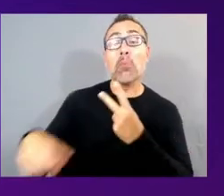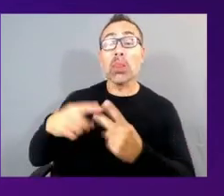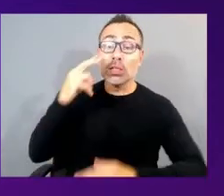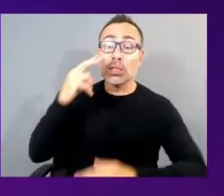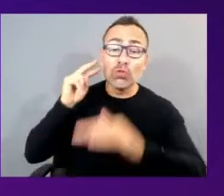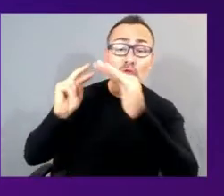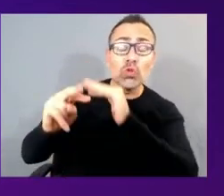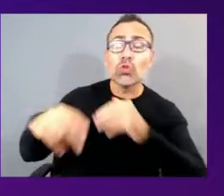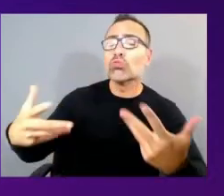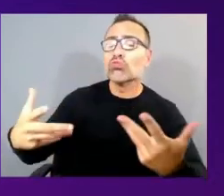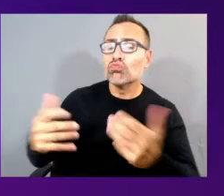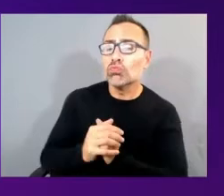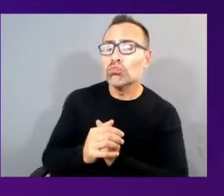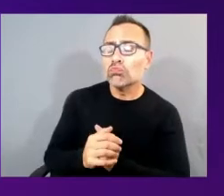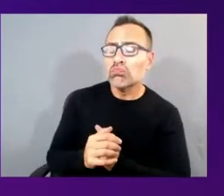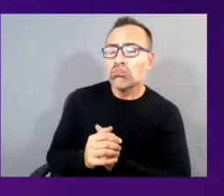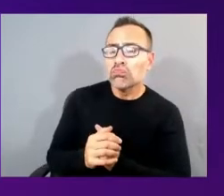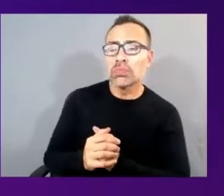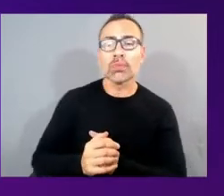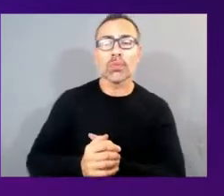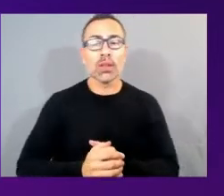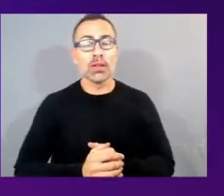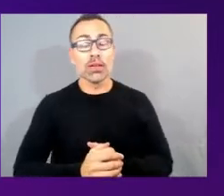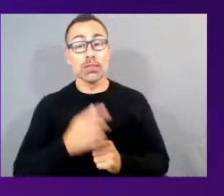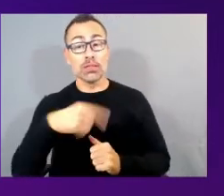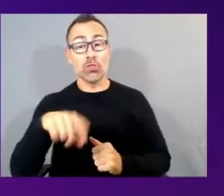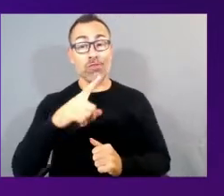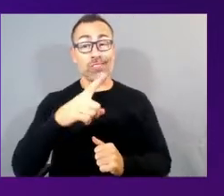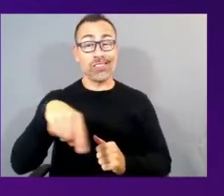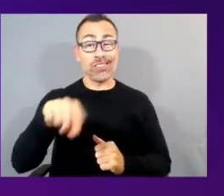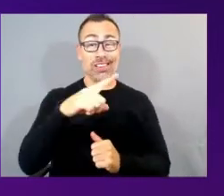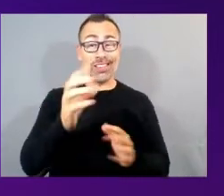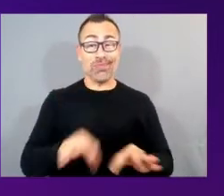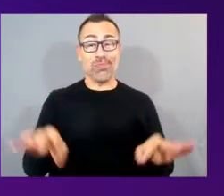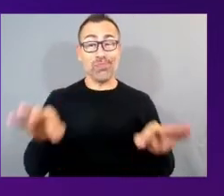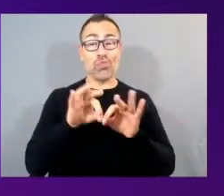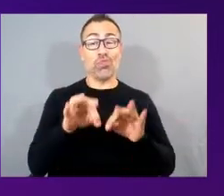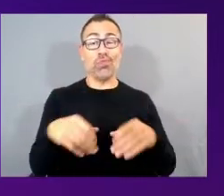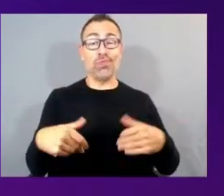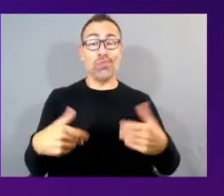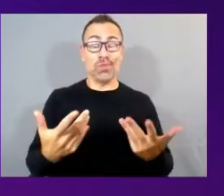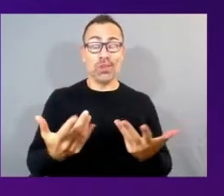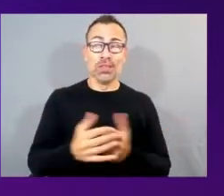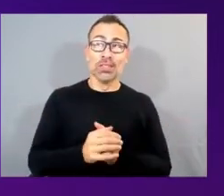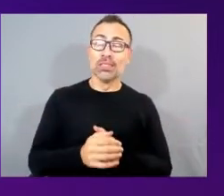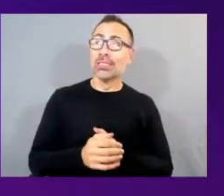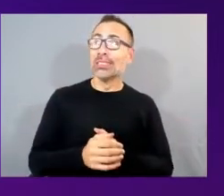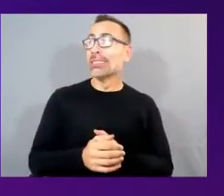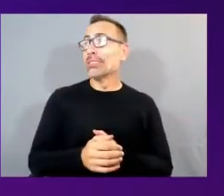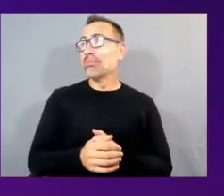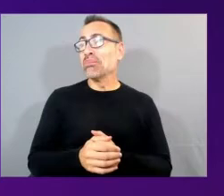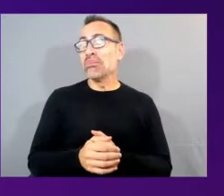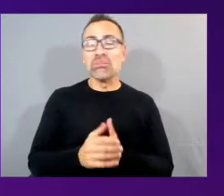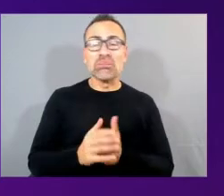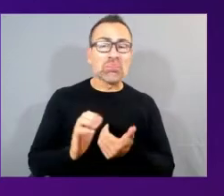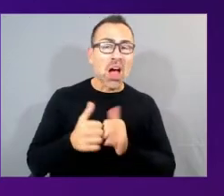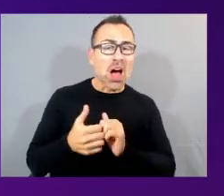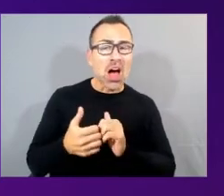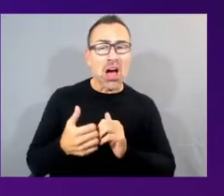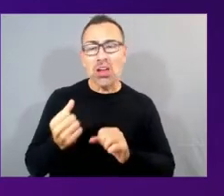So the key thing for us is, how do we make sure we're not running a huge